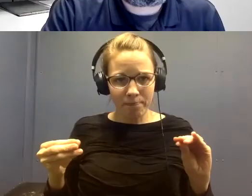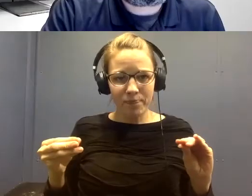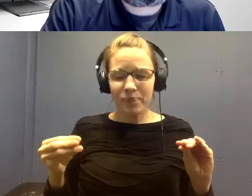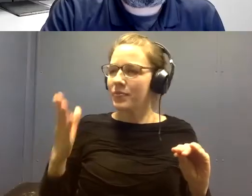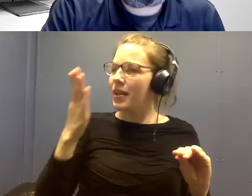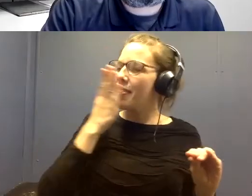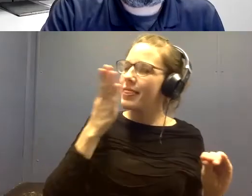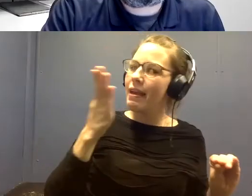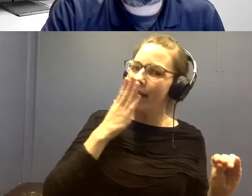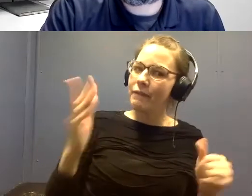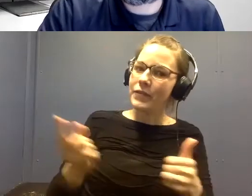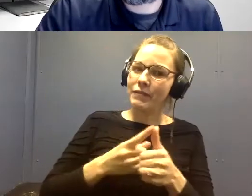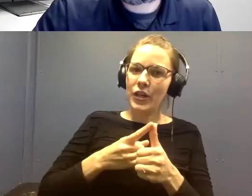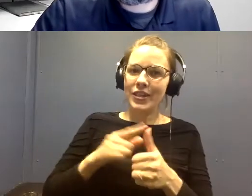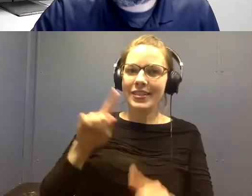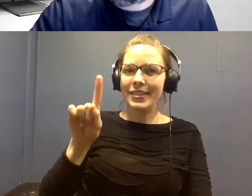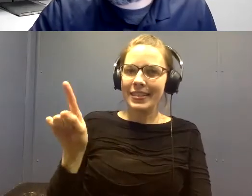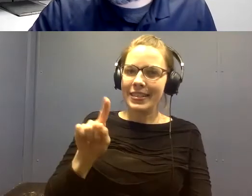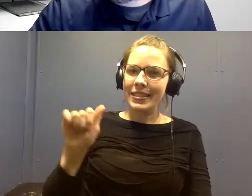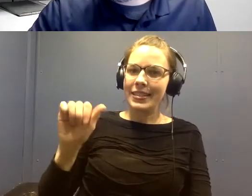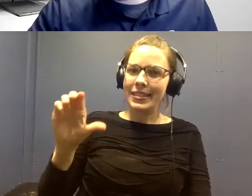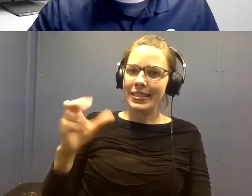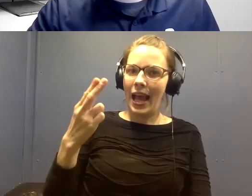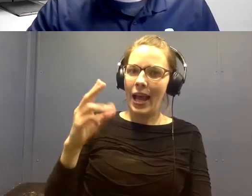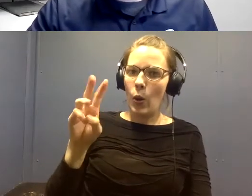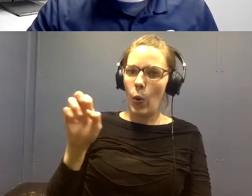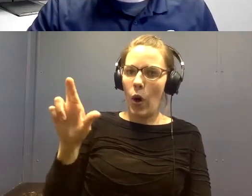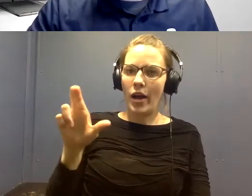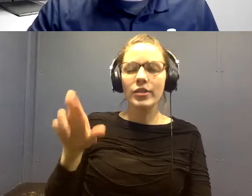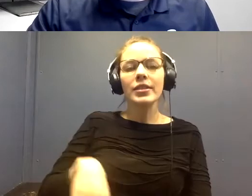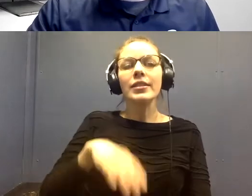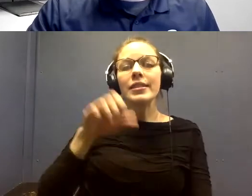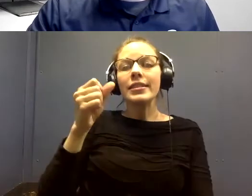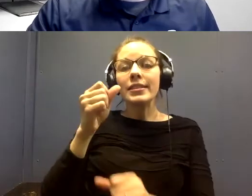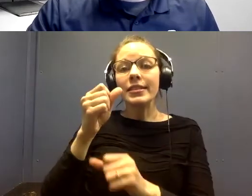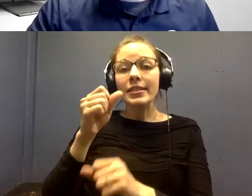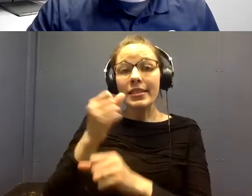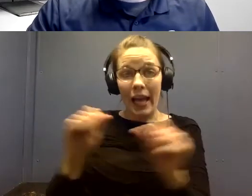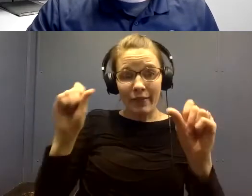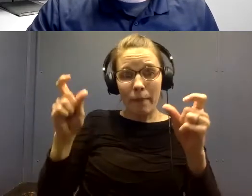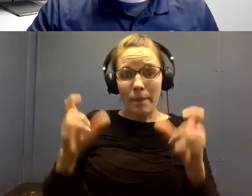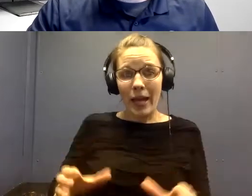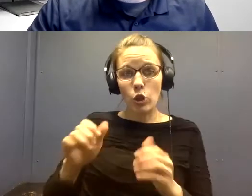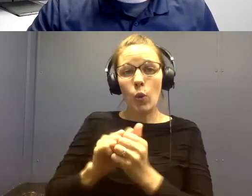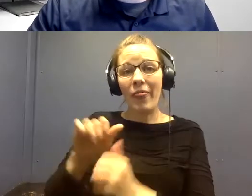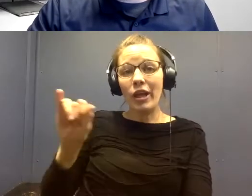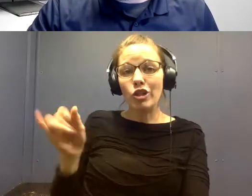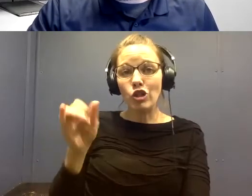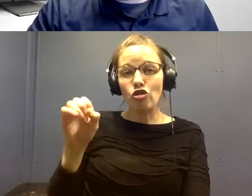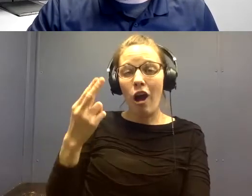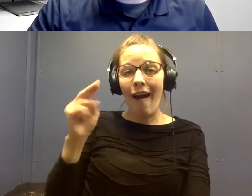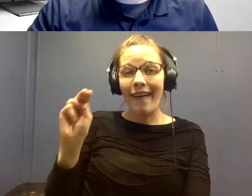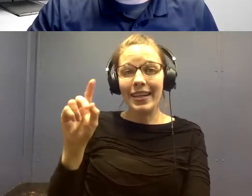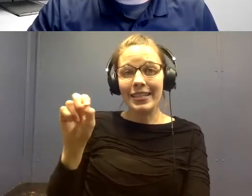Thank you. First, we're going to hear from Zach Waters, the safety manager with John Deere Davenport Works. So Zach, we'll let you go ahead and unmute and